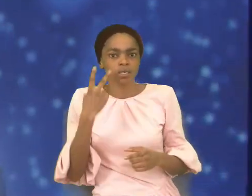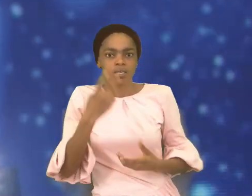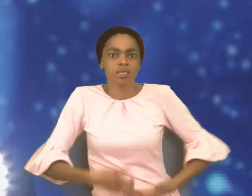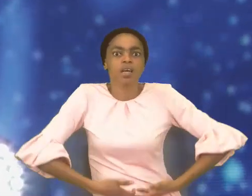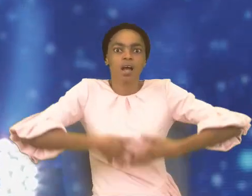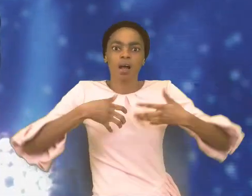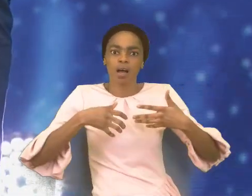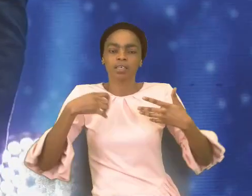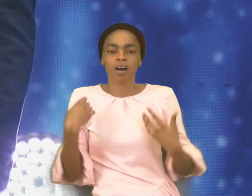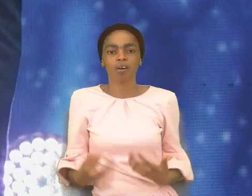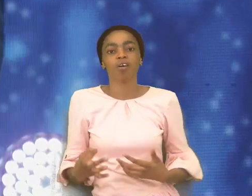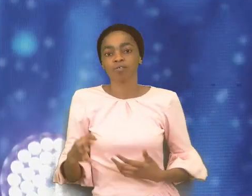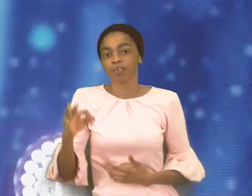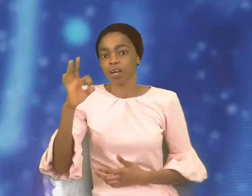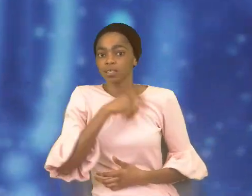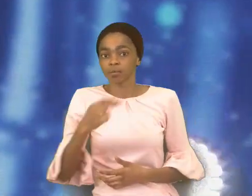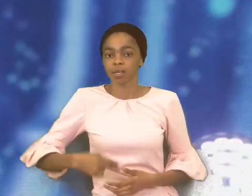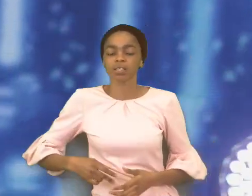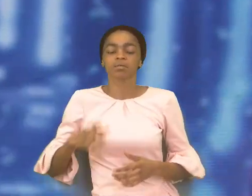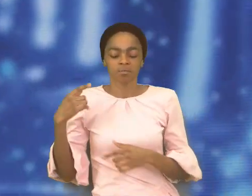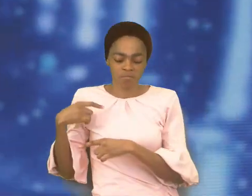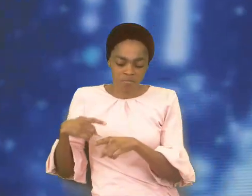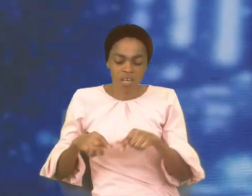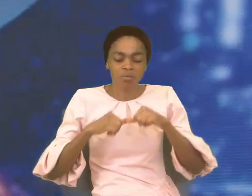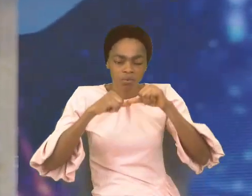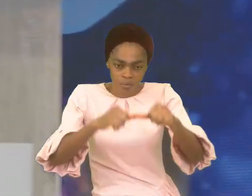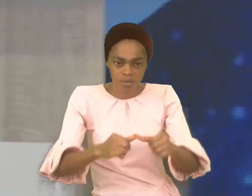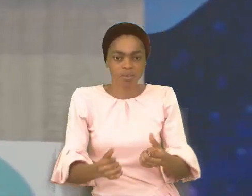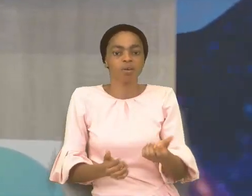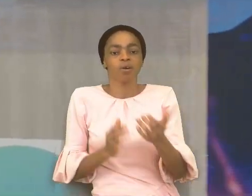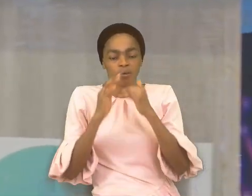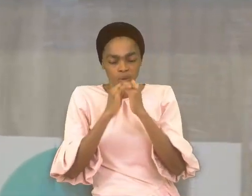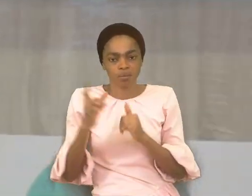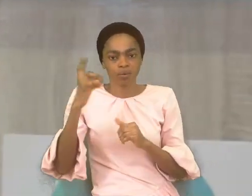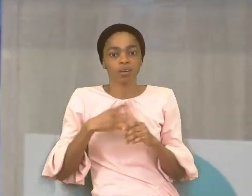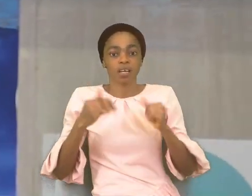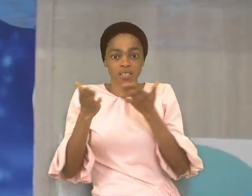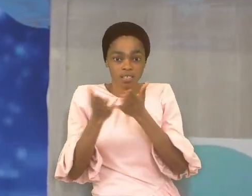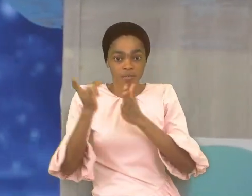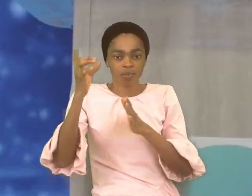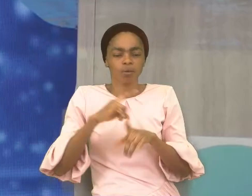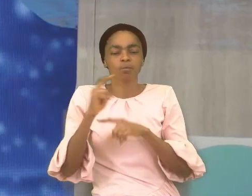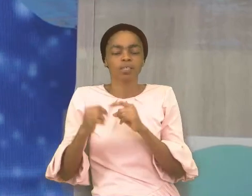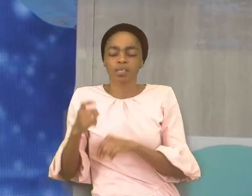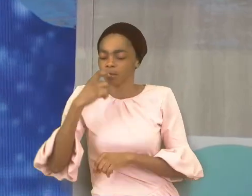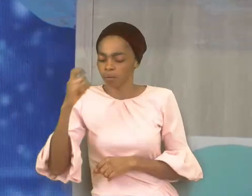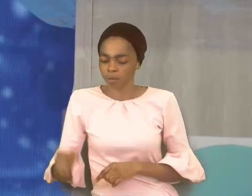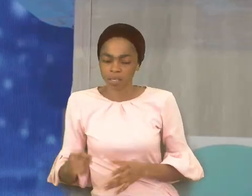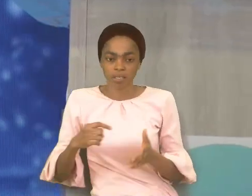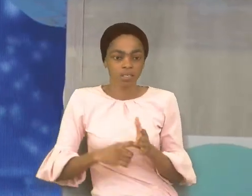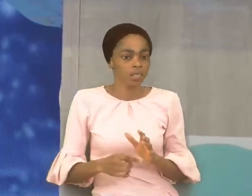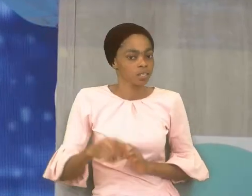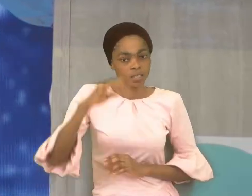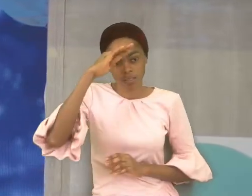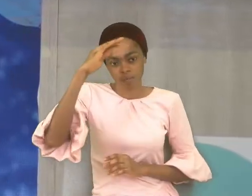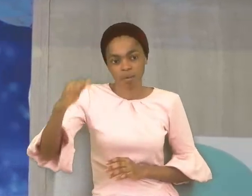the Lord. And when they commanded those men to throw them into the fire, they didn't shake, they didn't tremble, they didn't